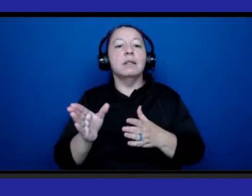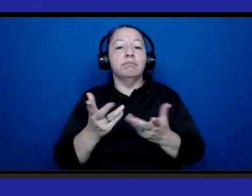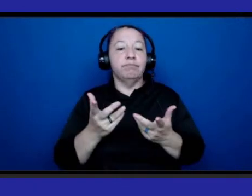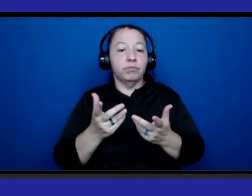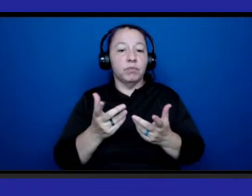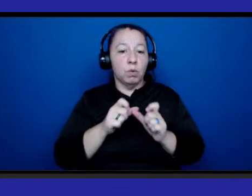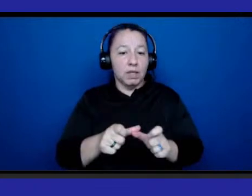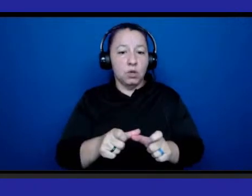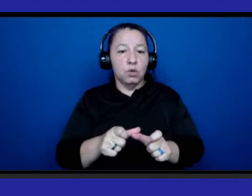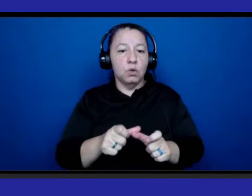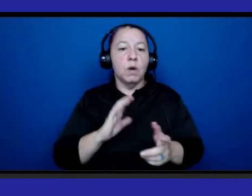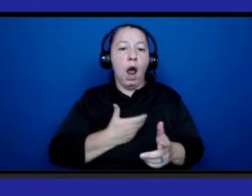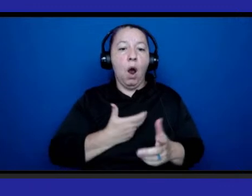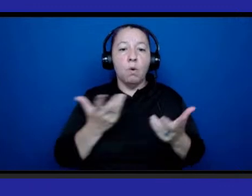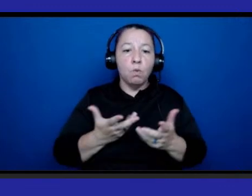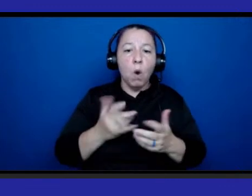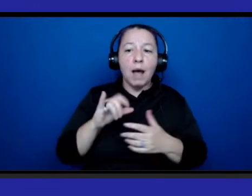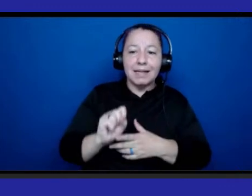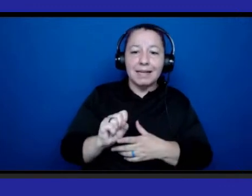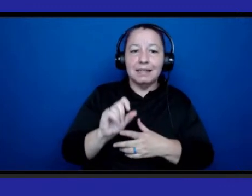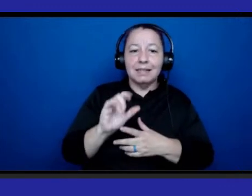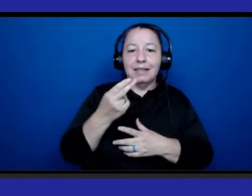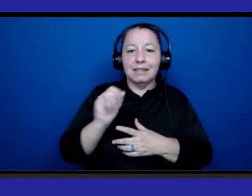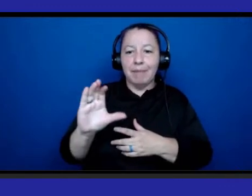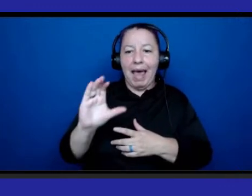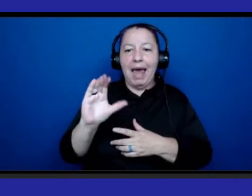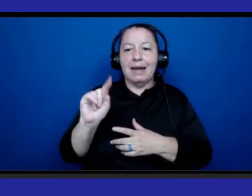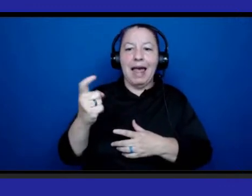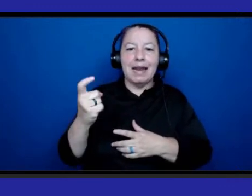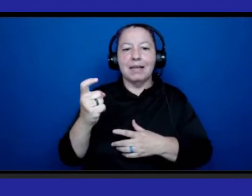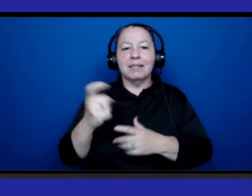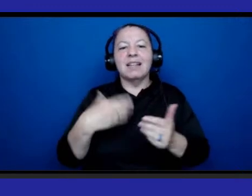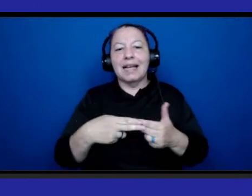Hispanic Latinx? Next slide. Next slide, please.